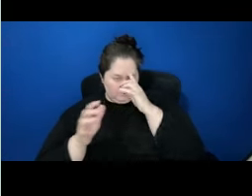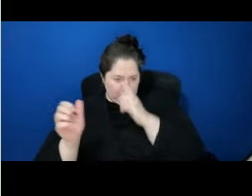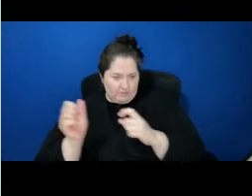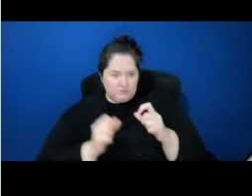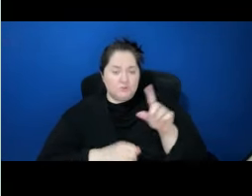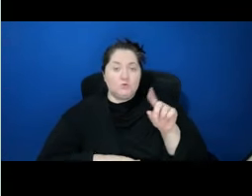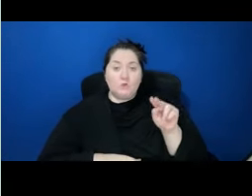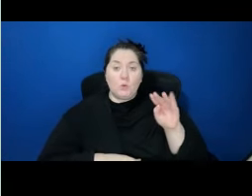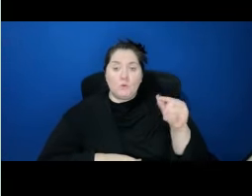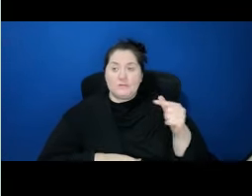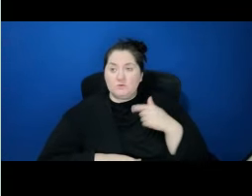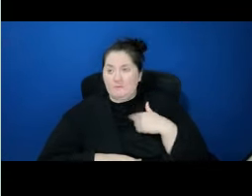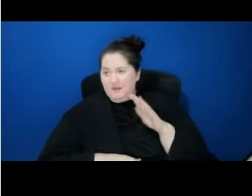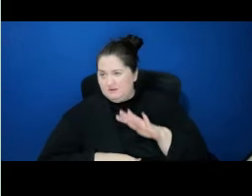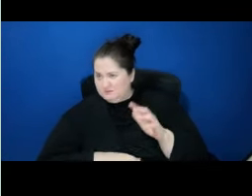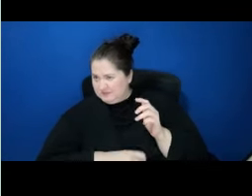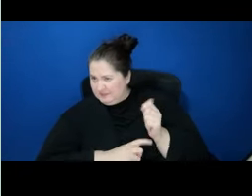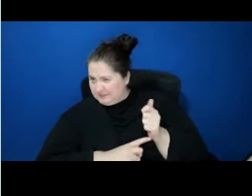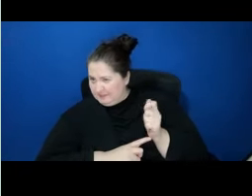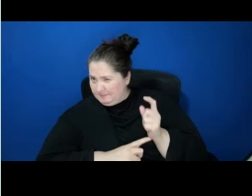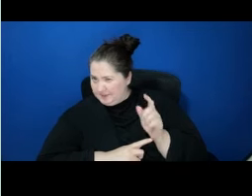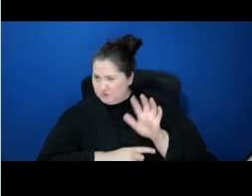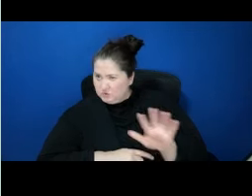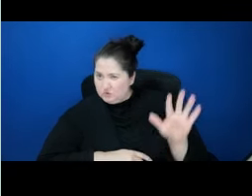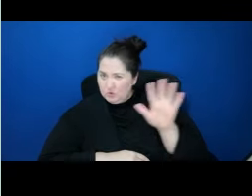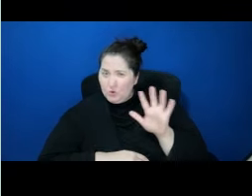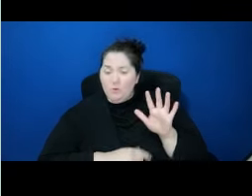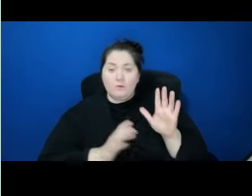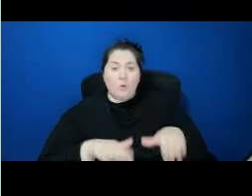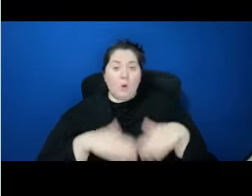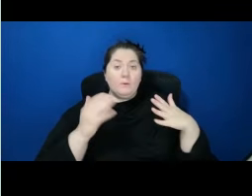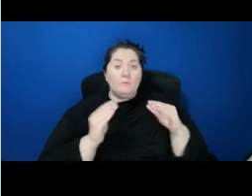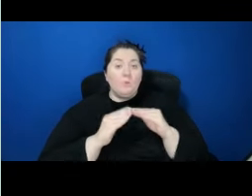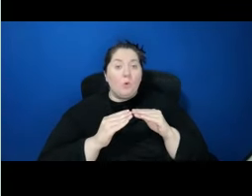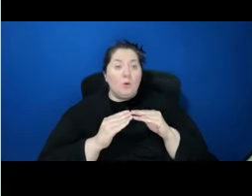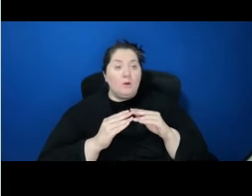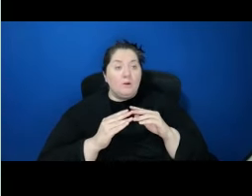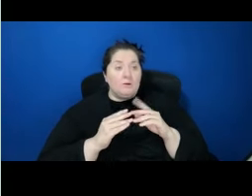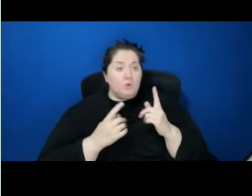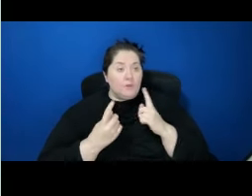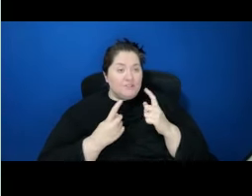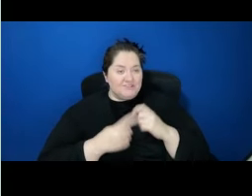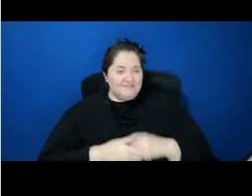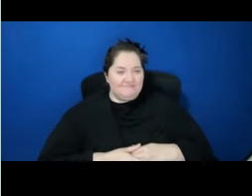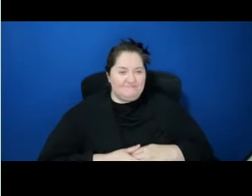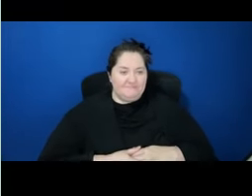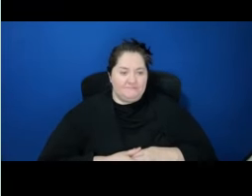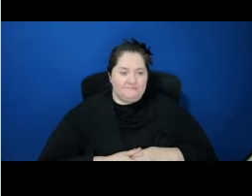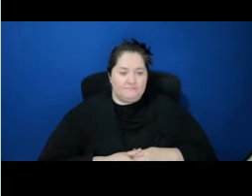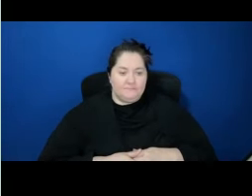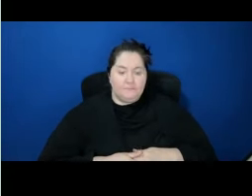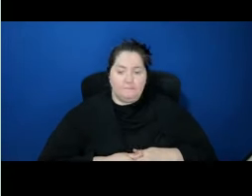zoning. So we have another 10 minutes or so, and why don't we open it up for some more questions?